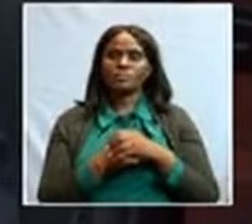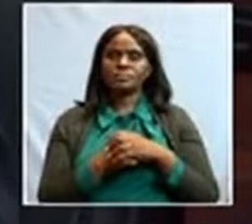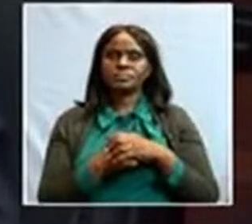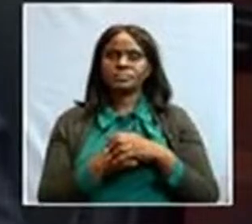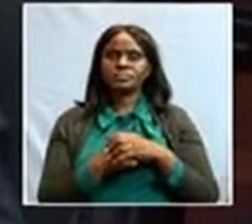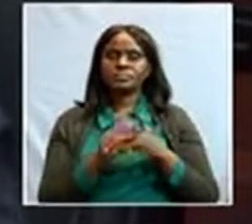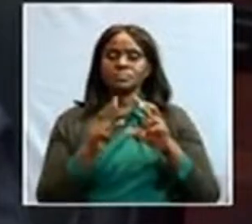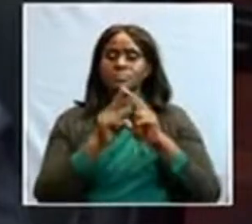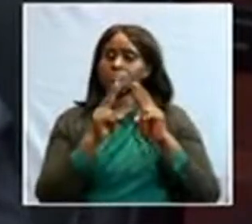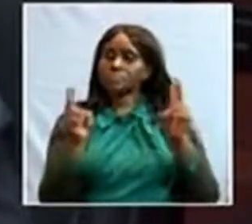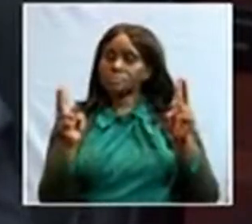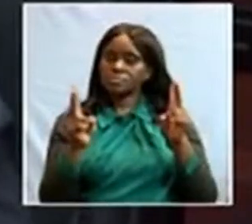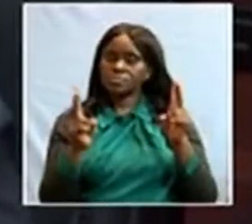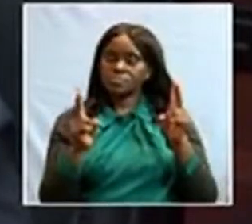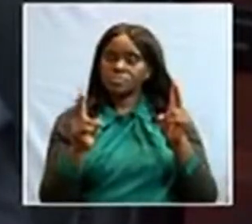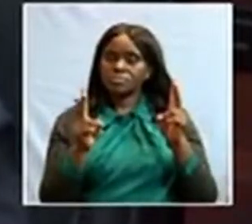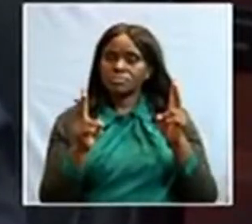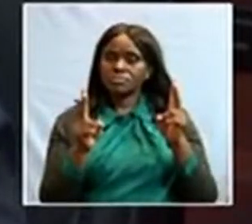So,